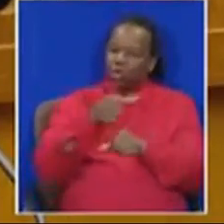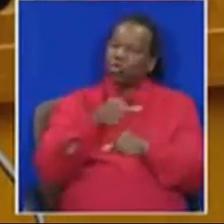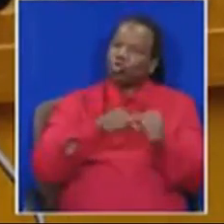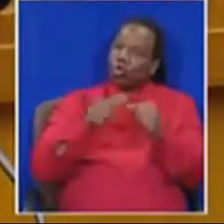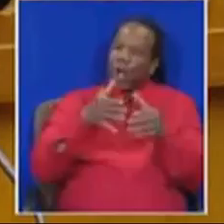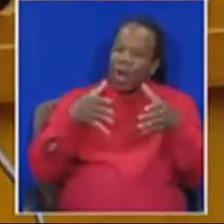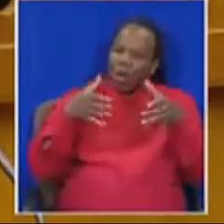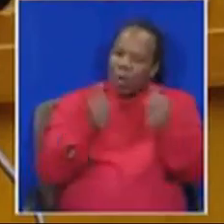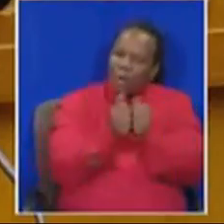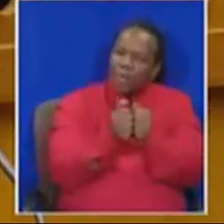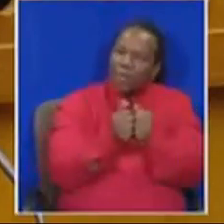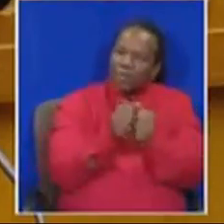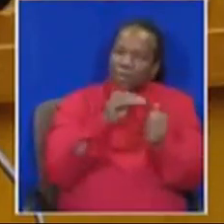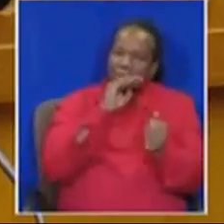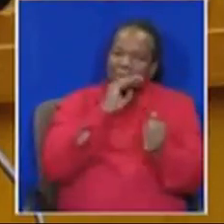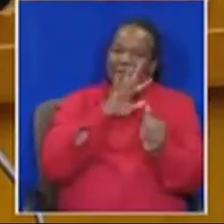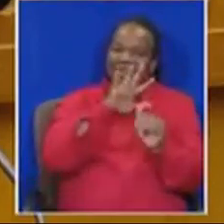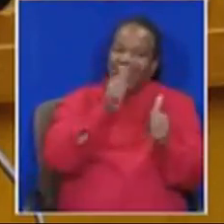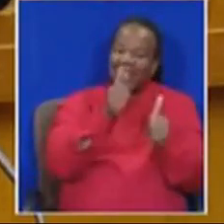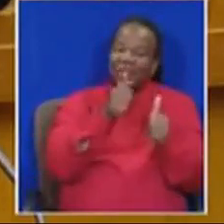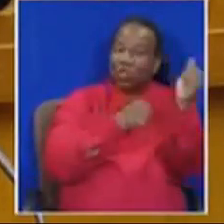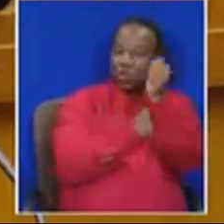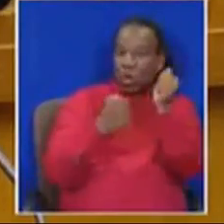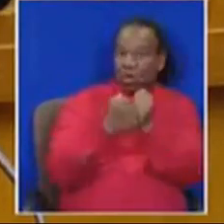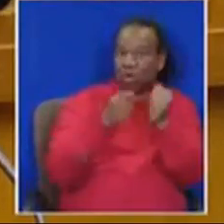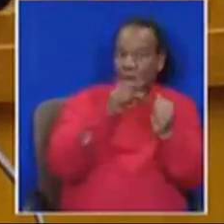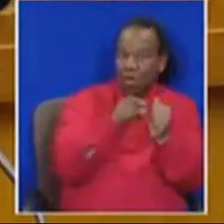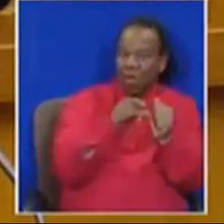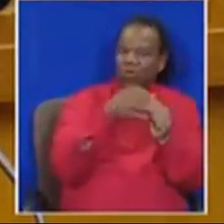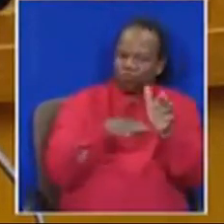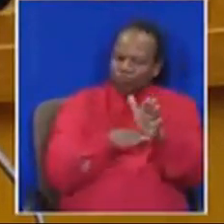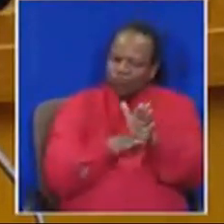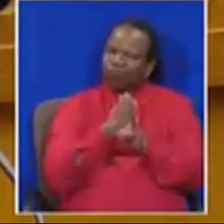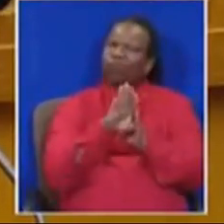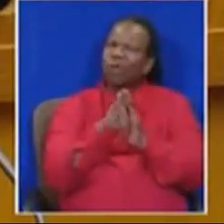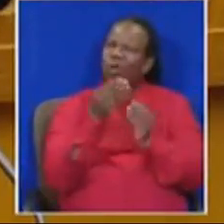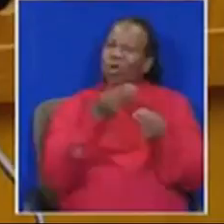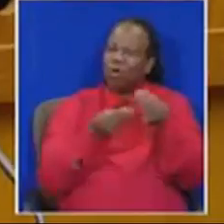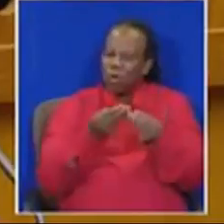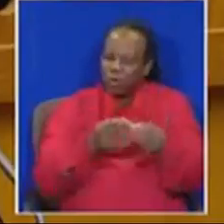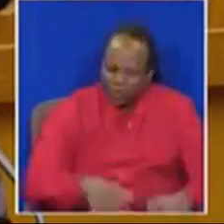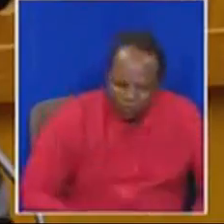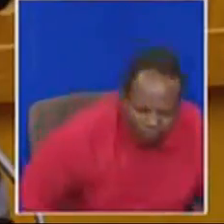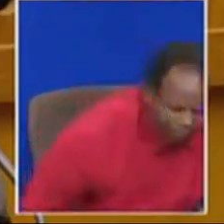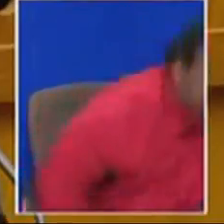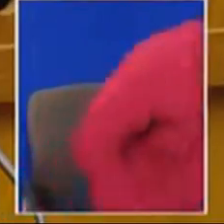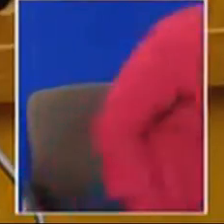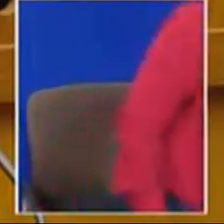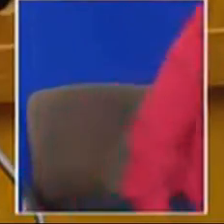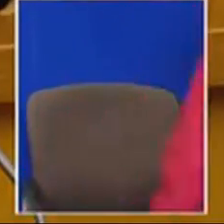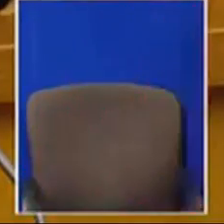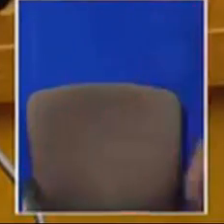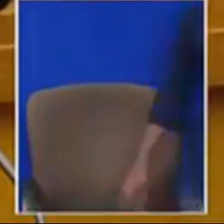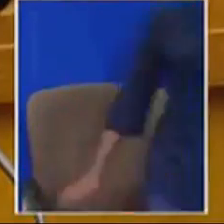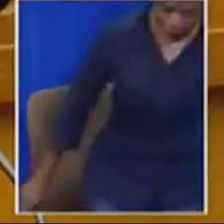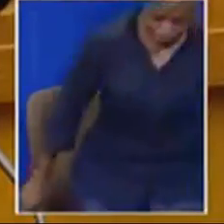will create drivers for economic recovery in our country. We have to build further